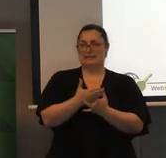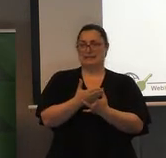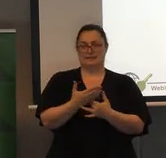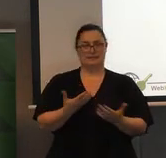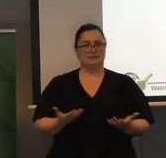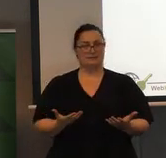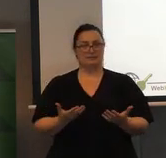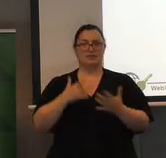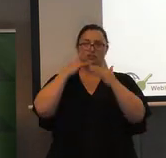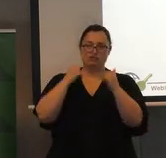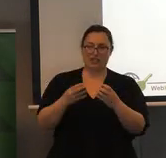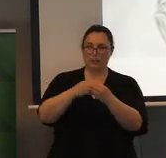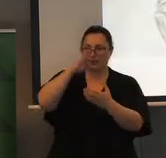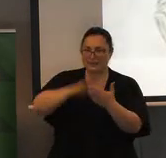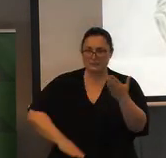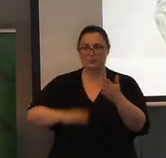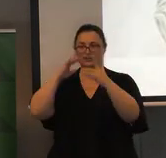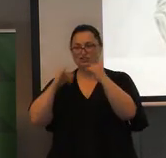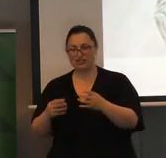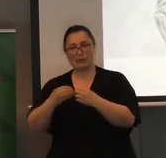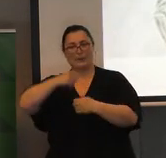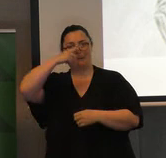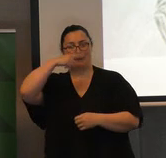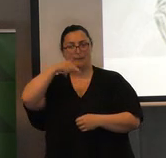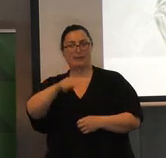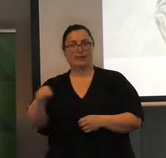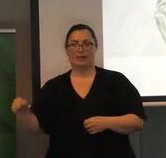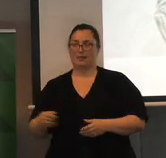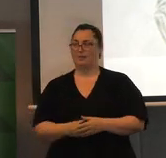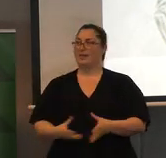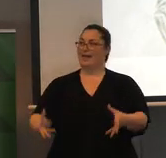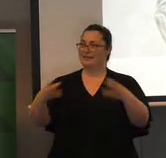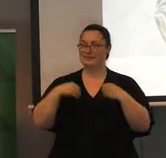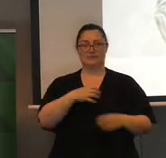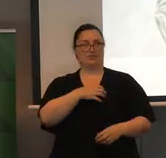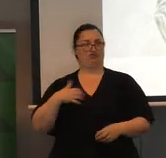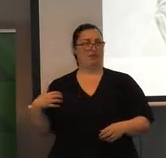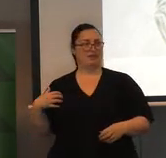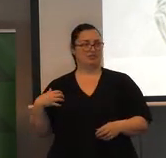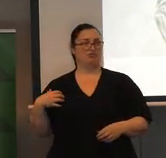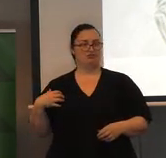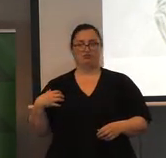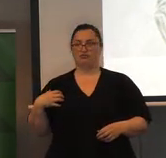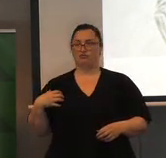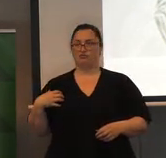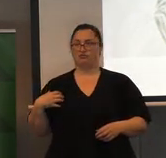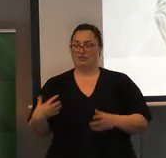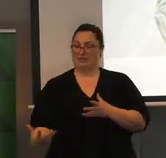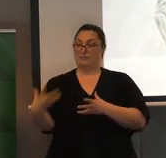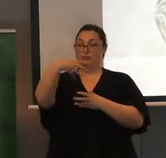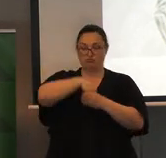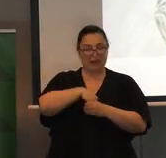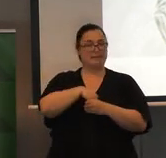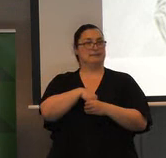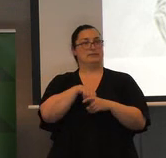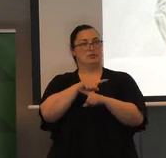personas, checking with experts, those will all help you. Accept the challenge. Embrace the